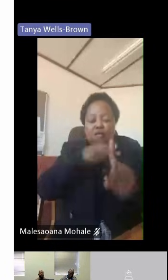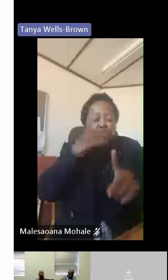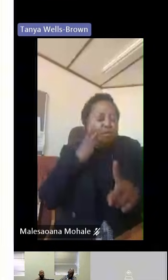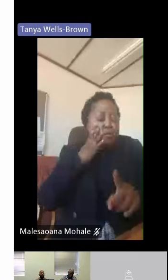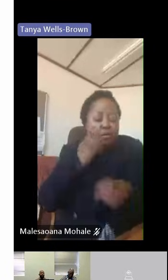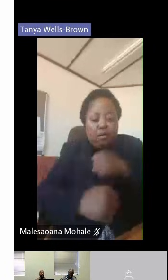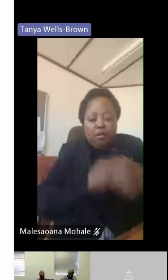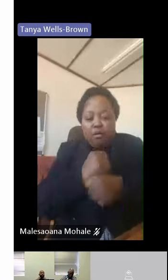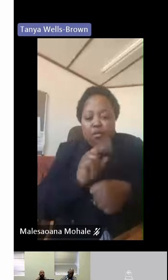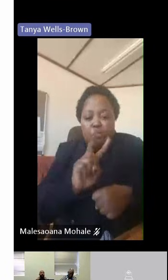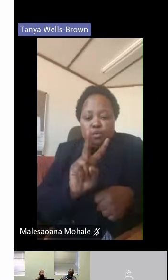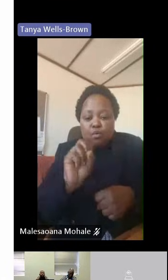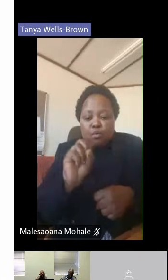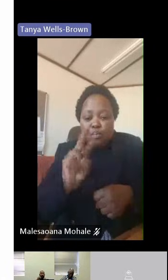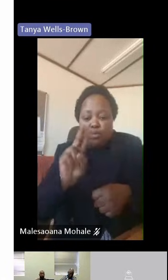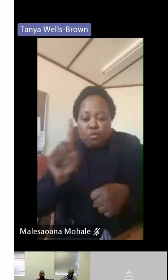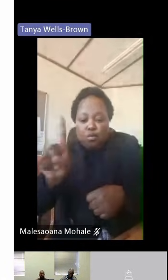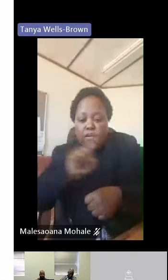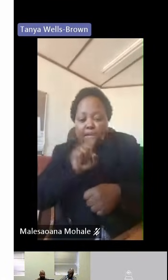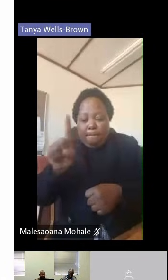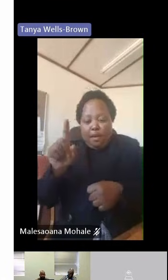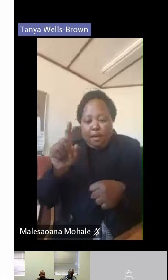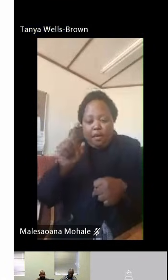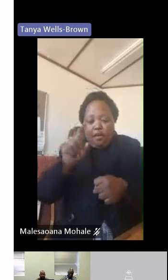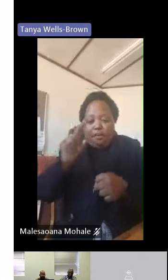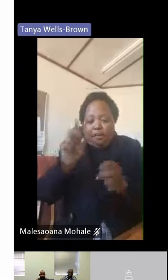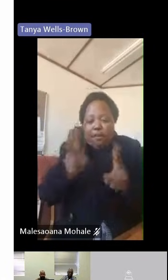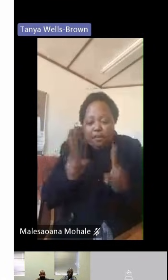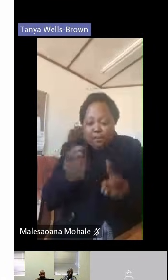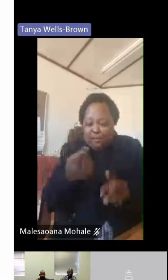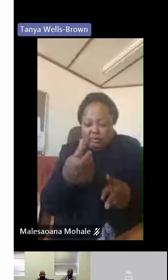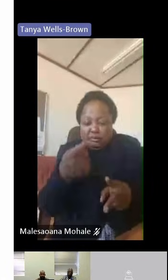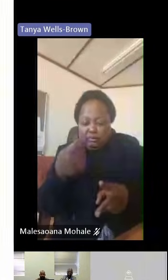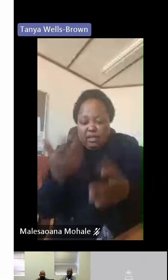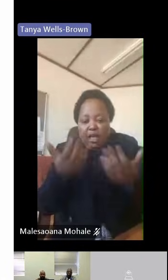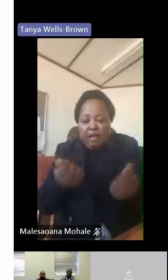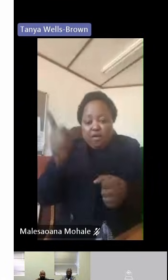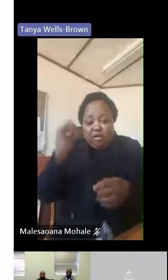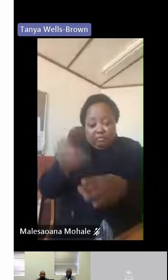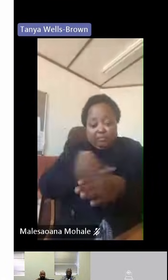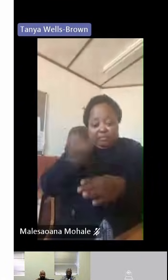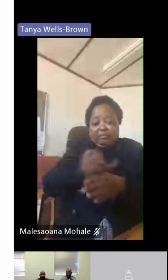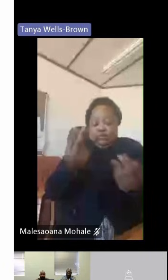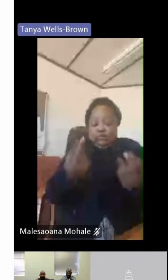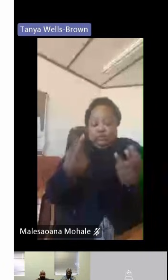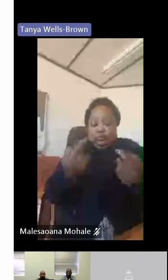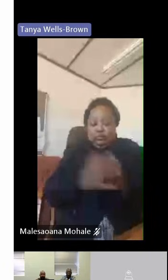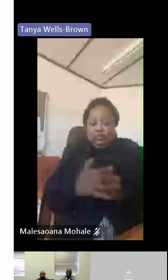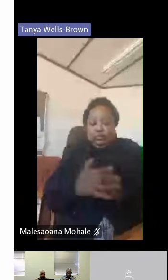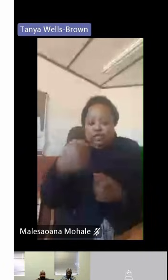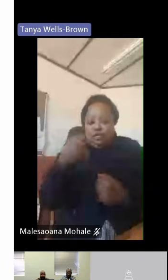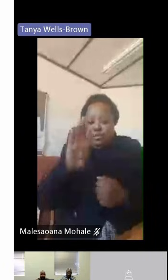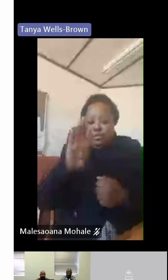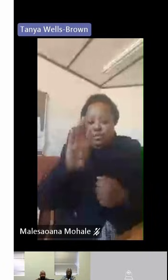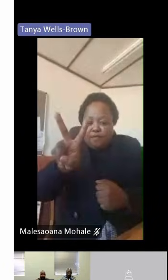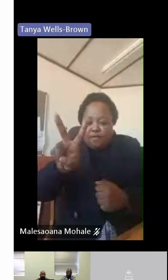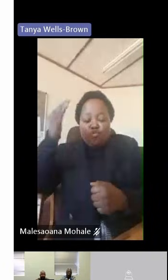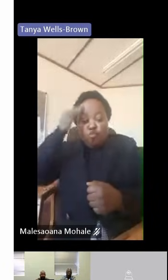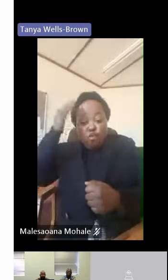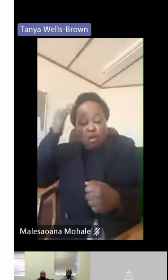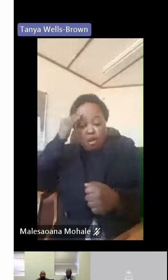very few people had refresher training. GBV knowledge and the ability to respond